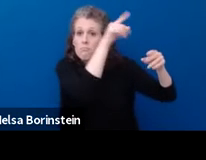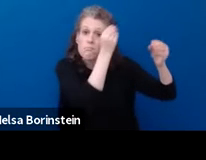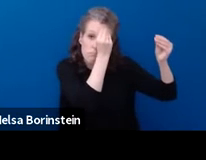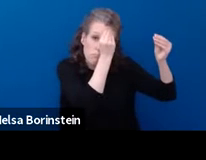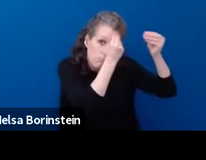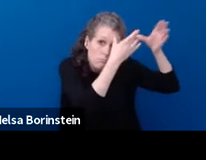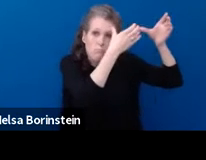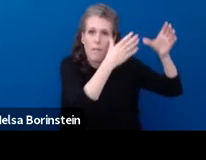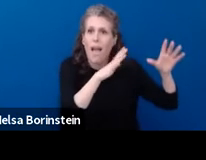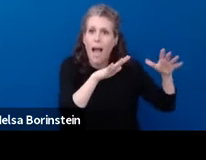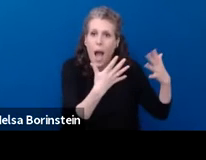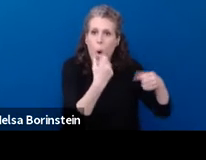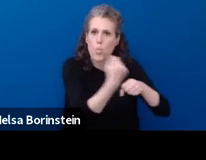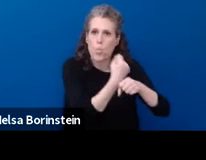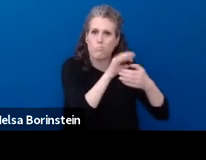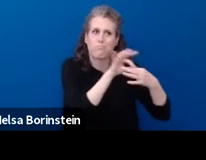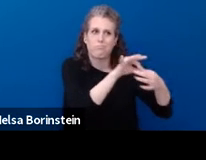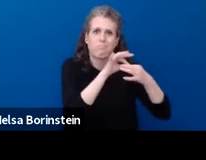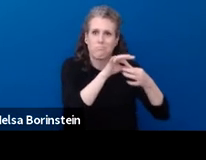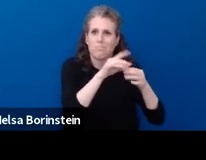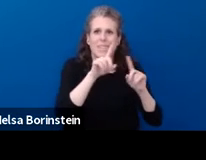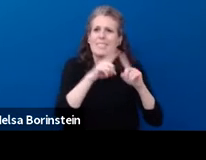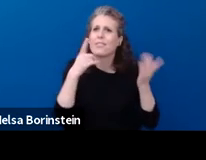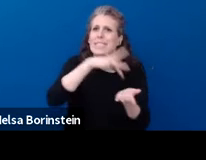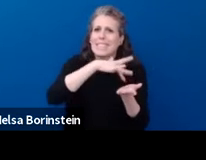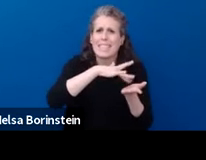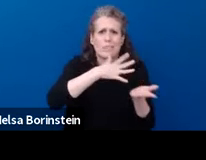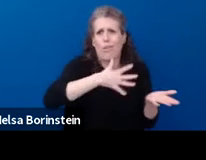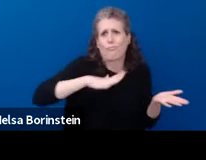working with municipalities all over Sweden,